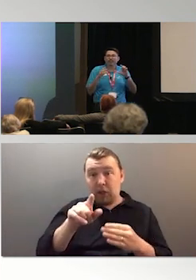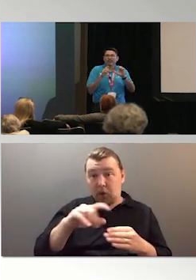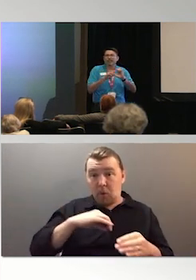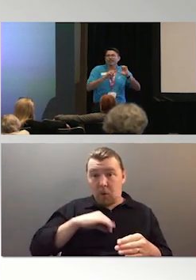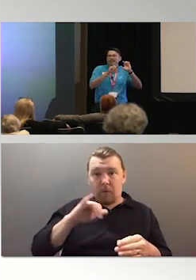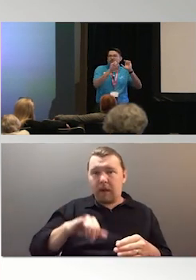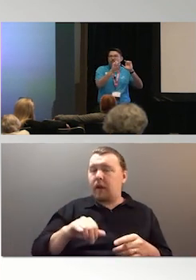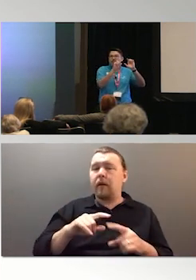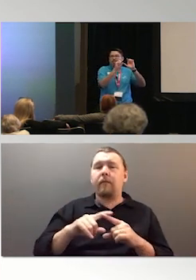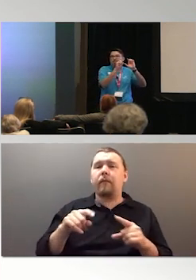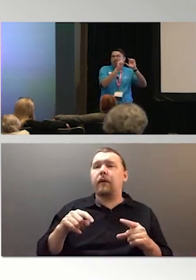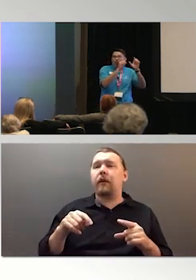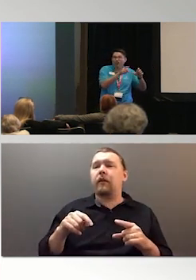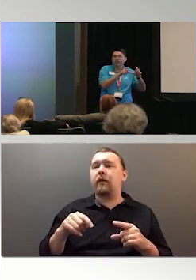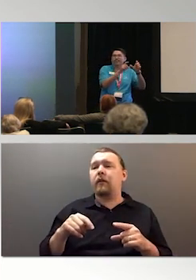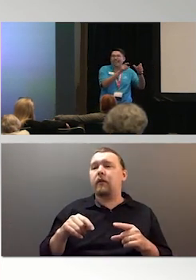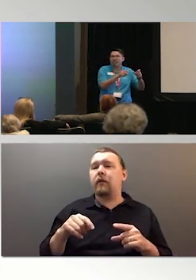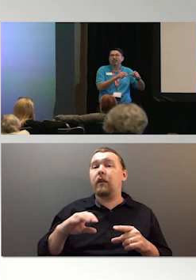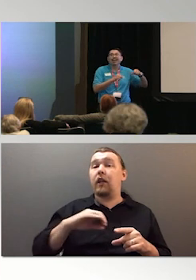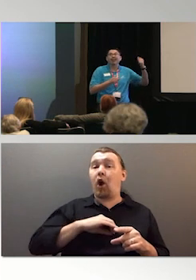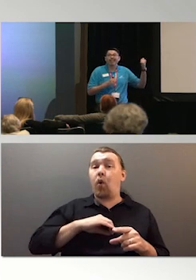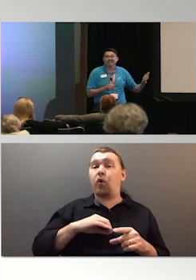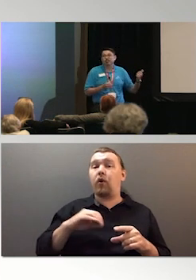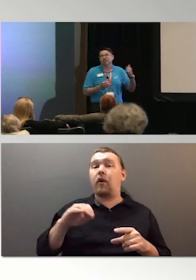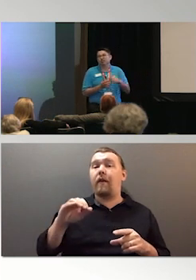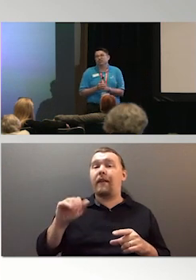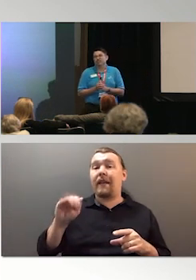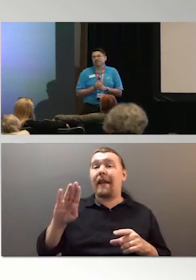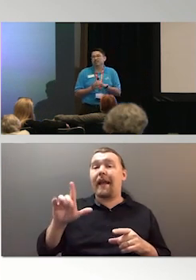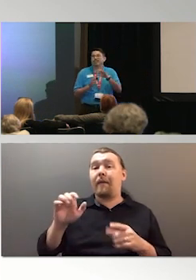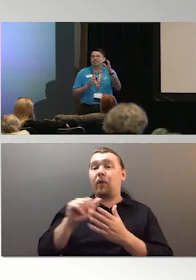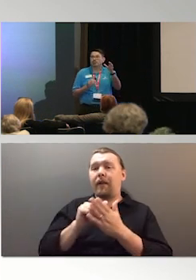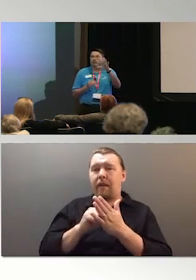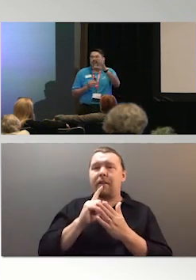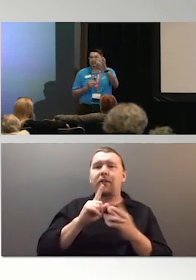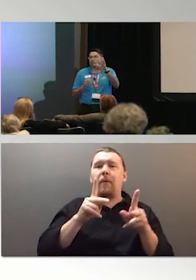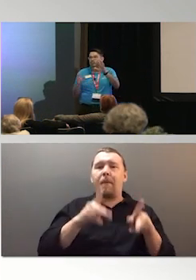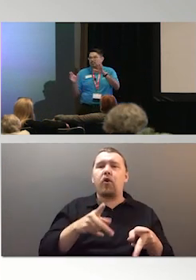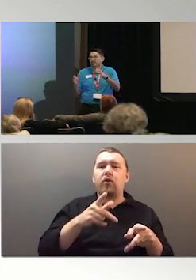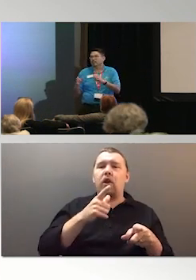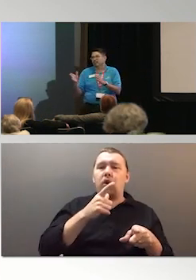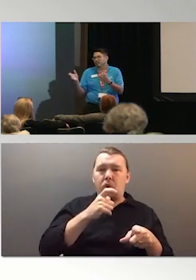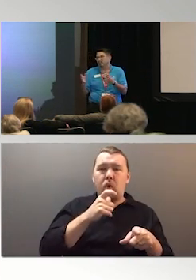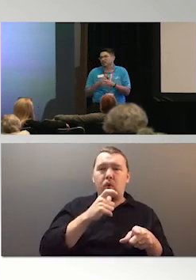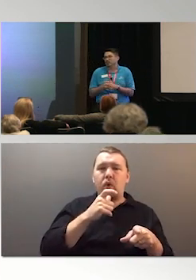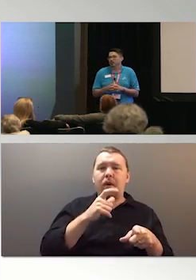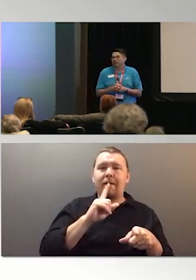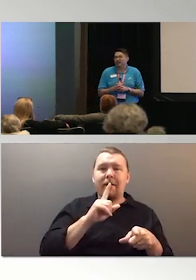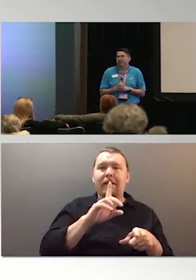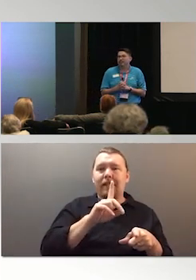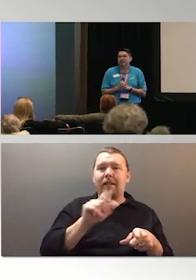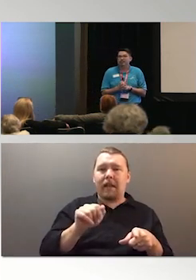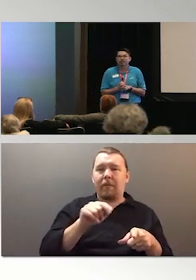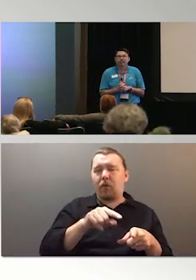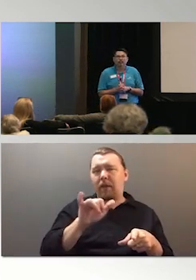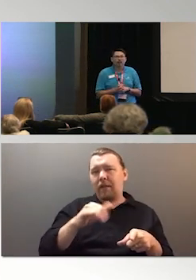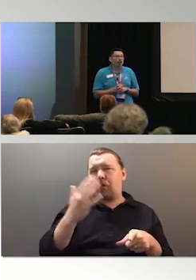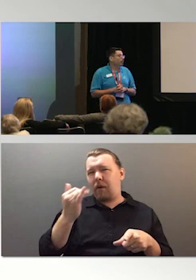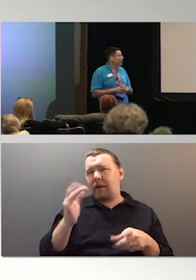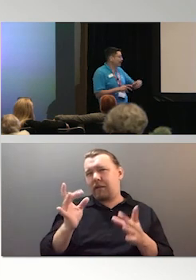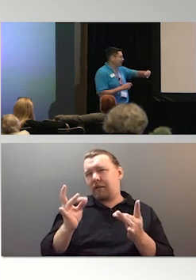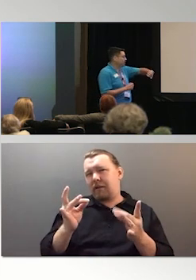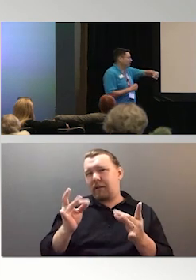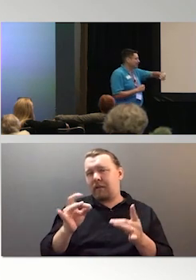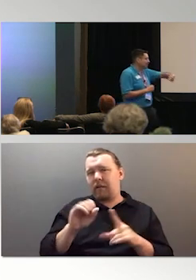but the owner of the ABLE account is the person with the disability, and that's where it gets a little tricky when it comes to their benefits. So,